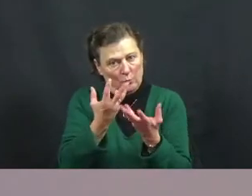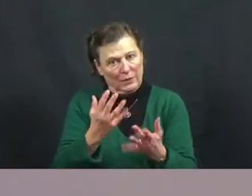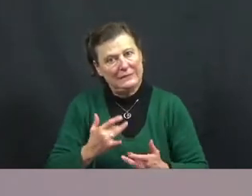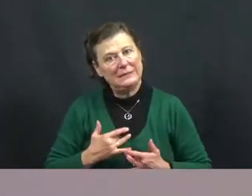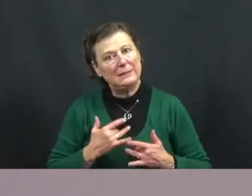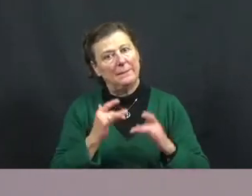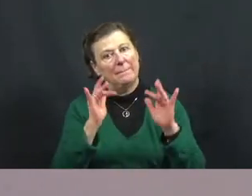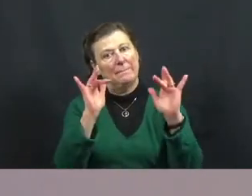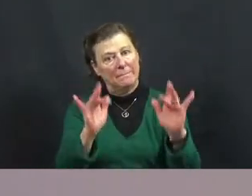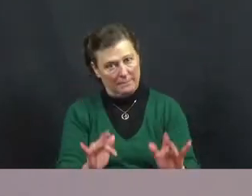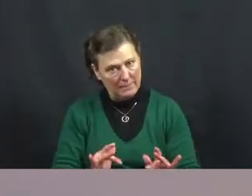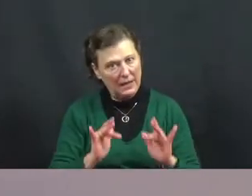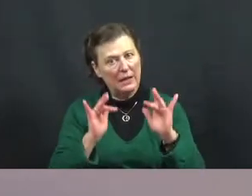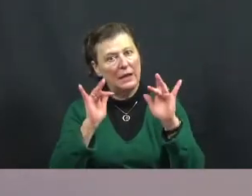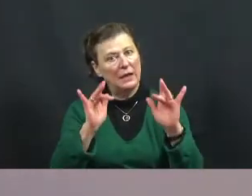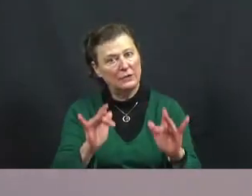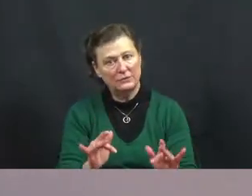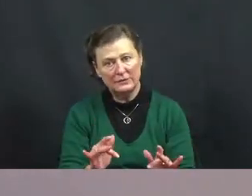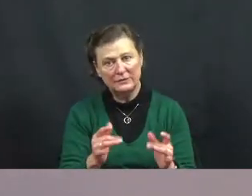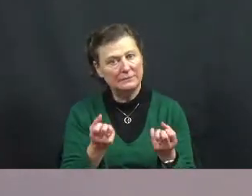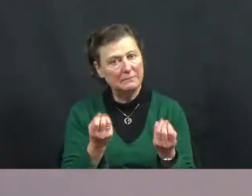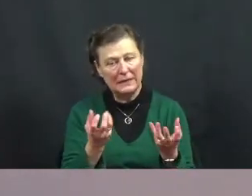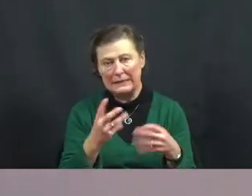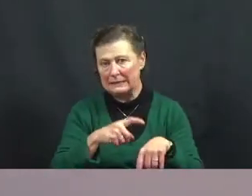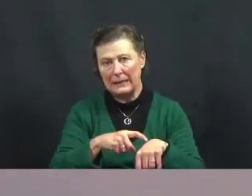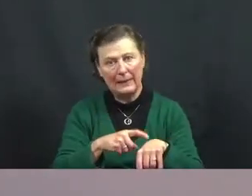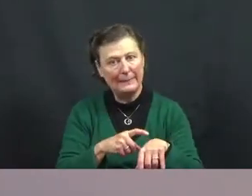compassion too many times,